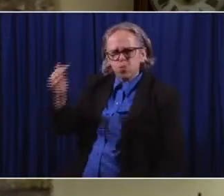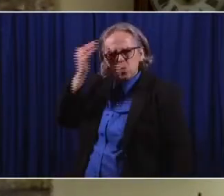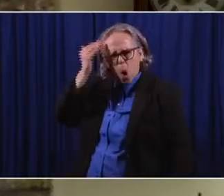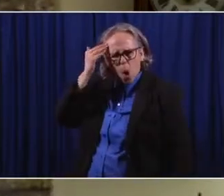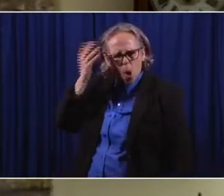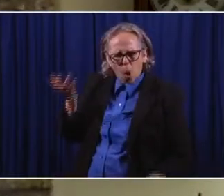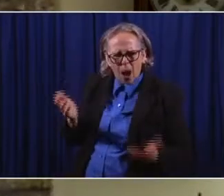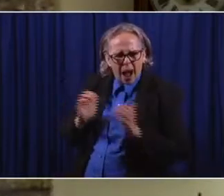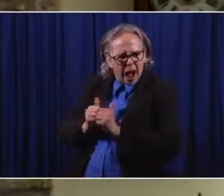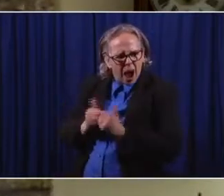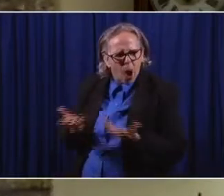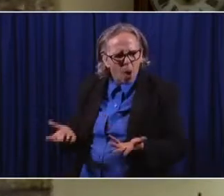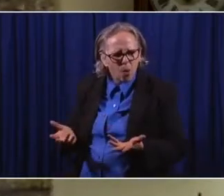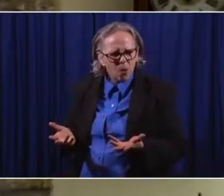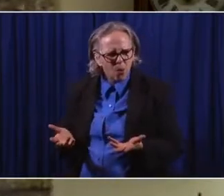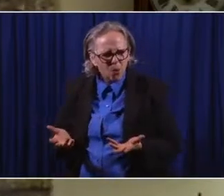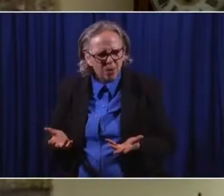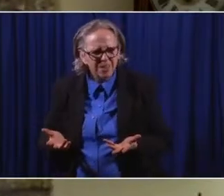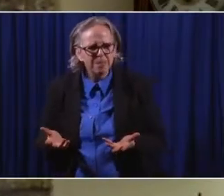I mean,